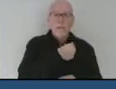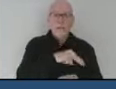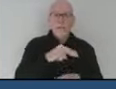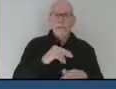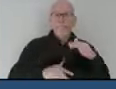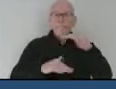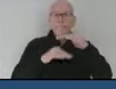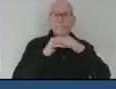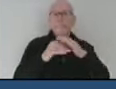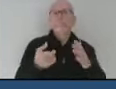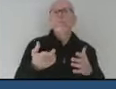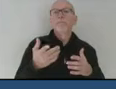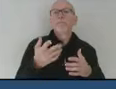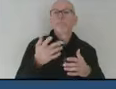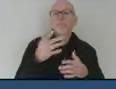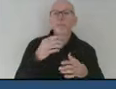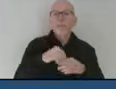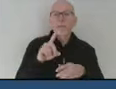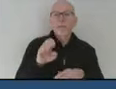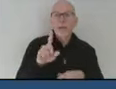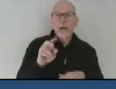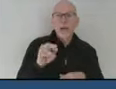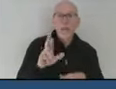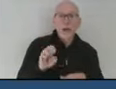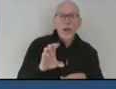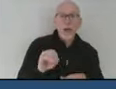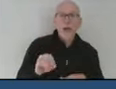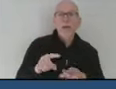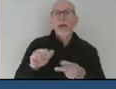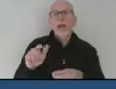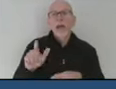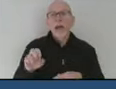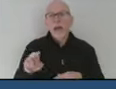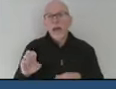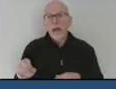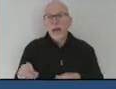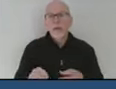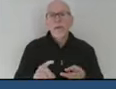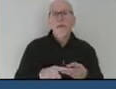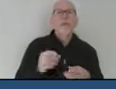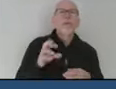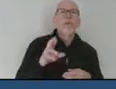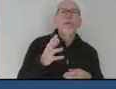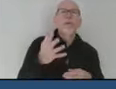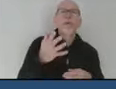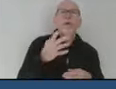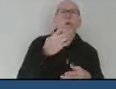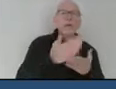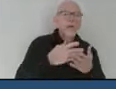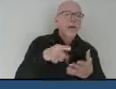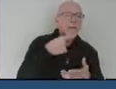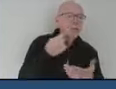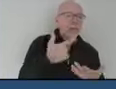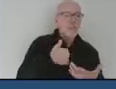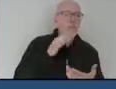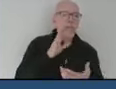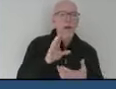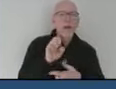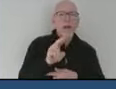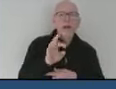come online from in Delaware County or in Allen County, or when I see the South Shore Line say we're going to enforce